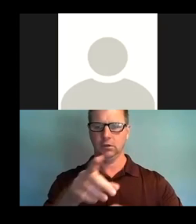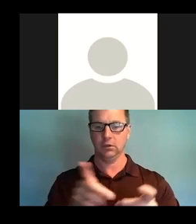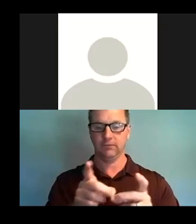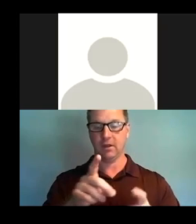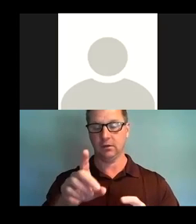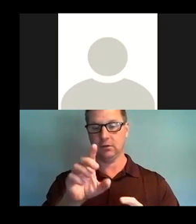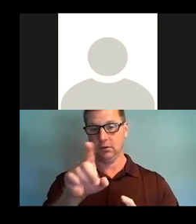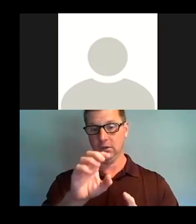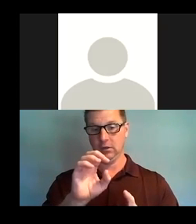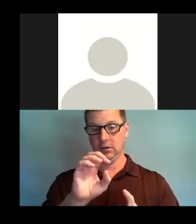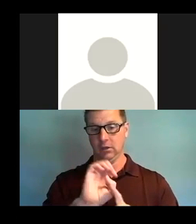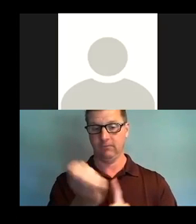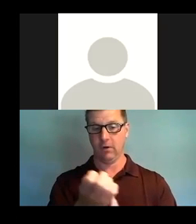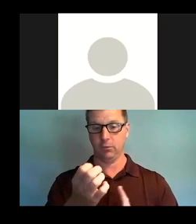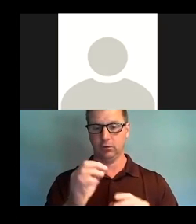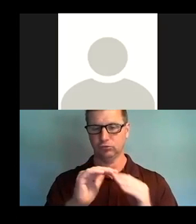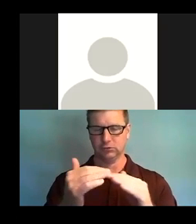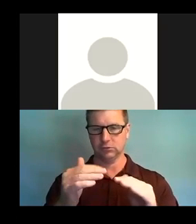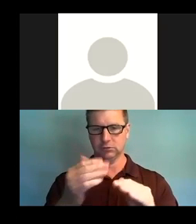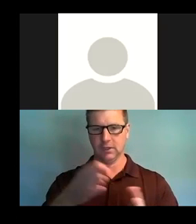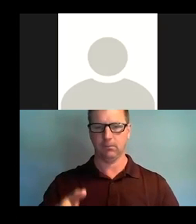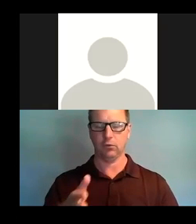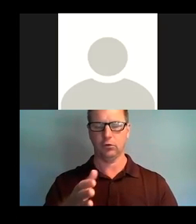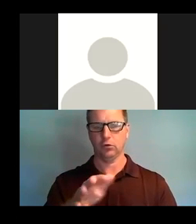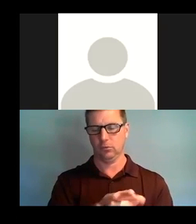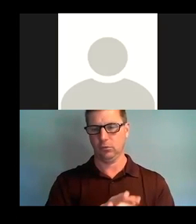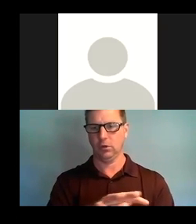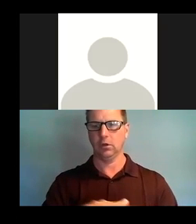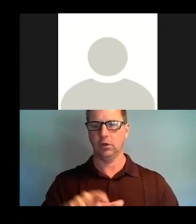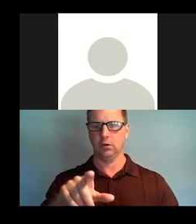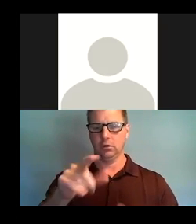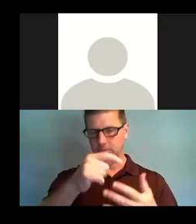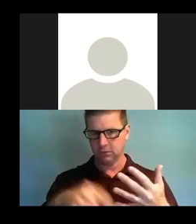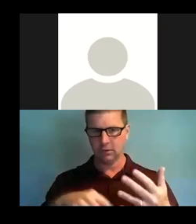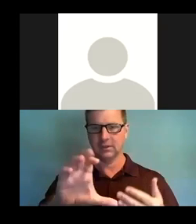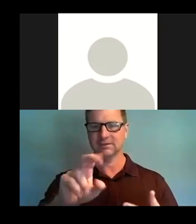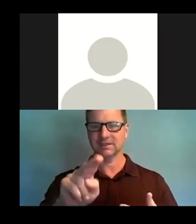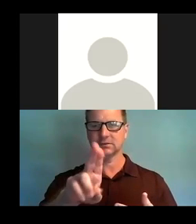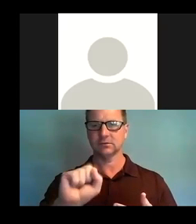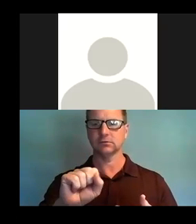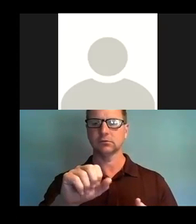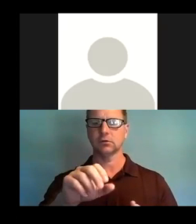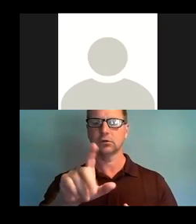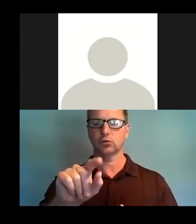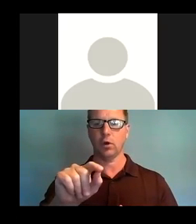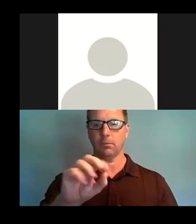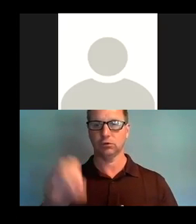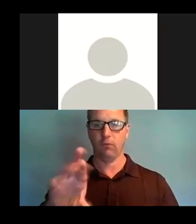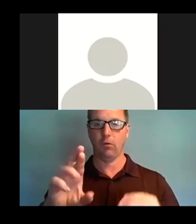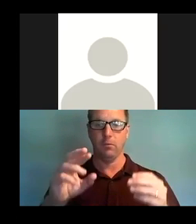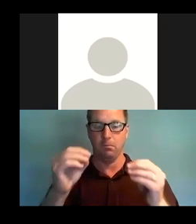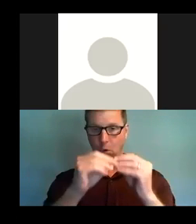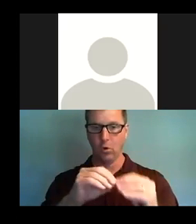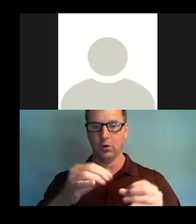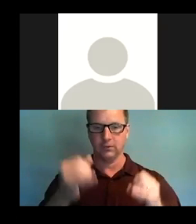environmental justice area through a couple different metrics, including census tracts where 20% or more individuals live at